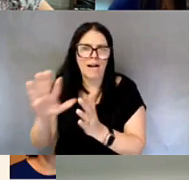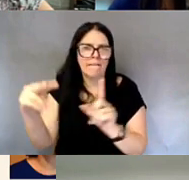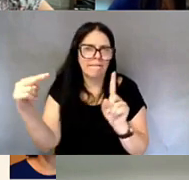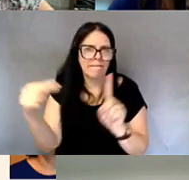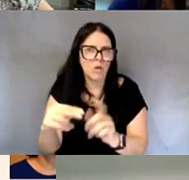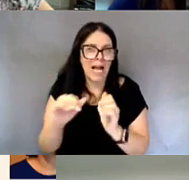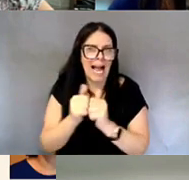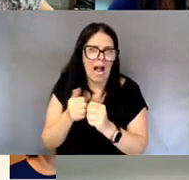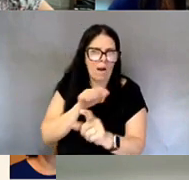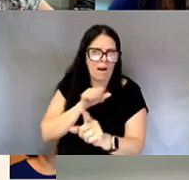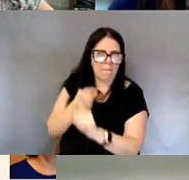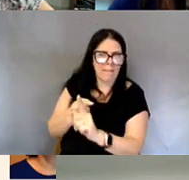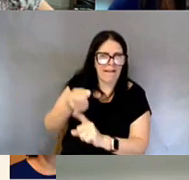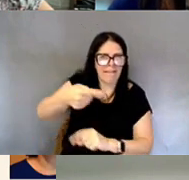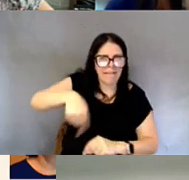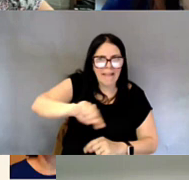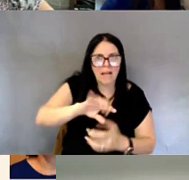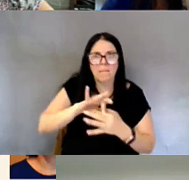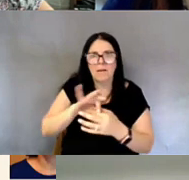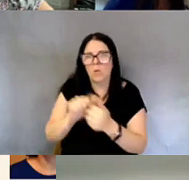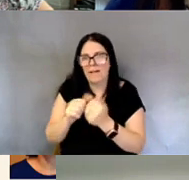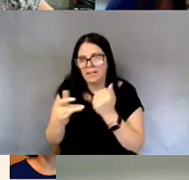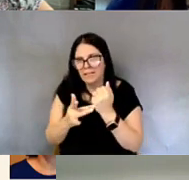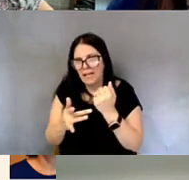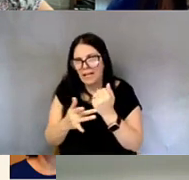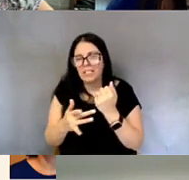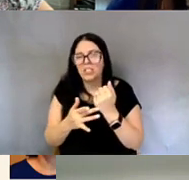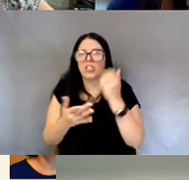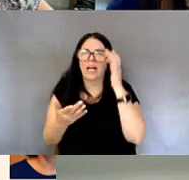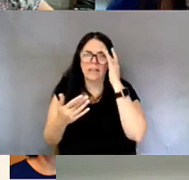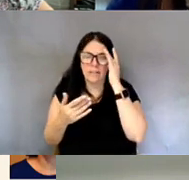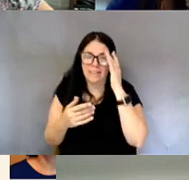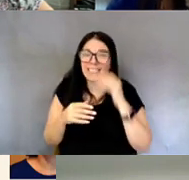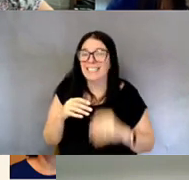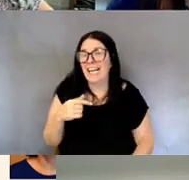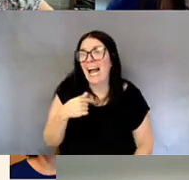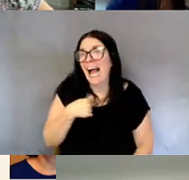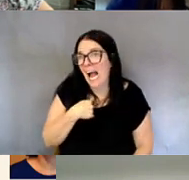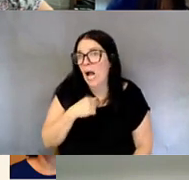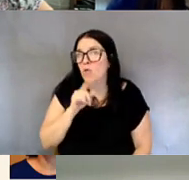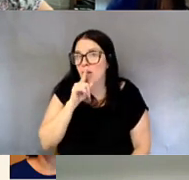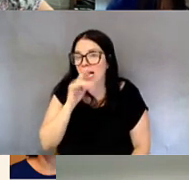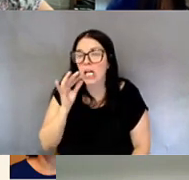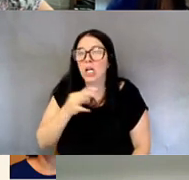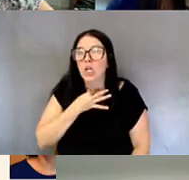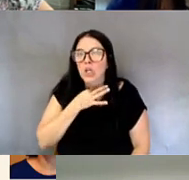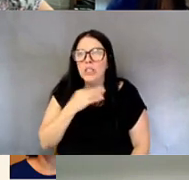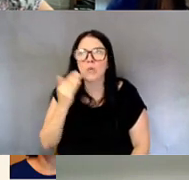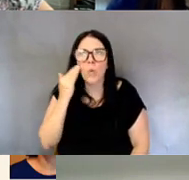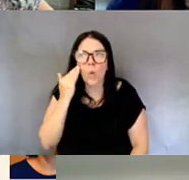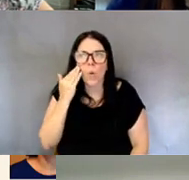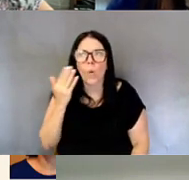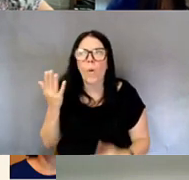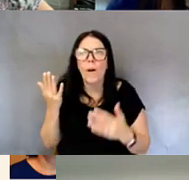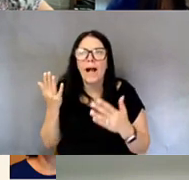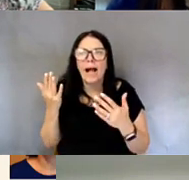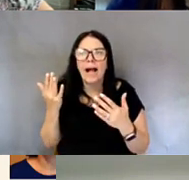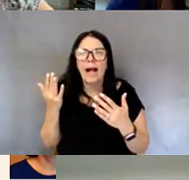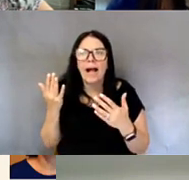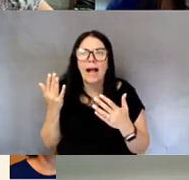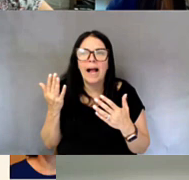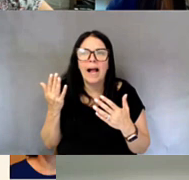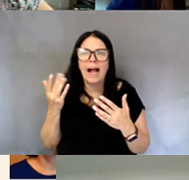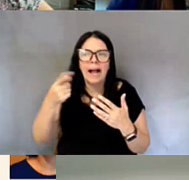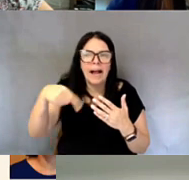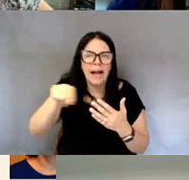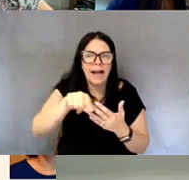our students with respect to technology. And even I was very curious to know about what digital tasks do my learners